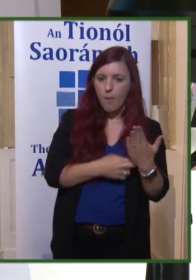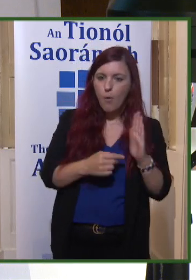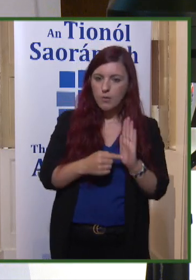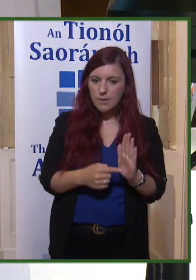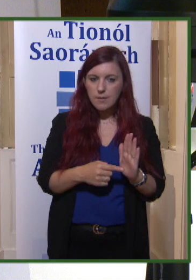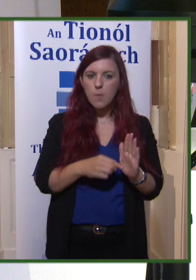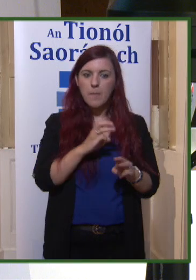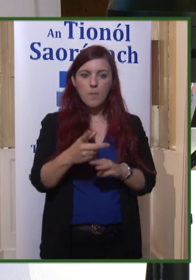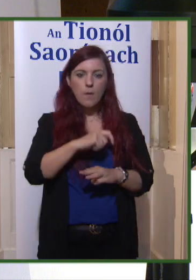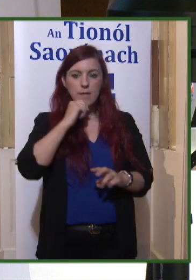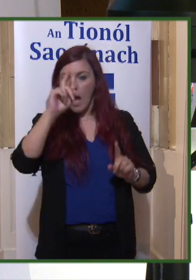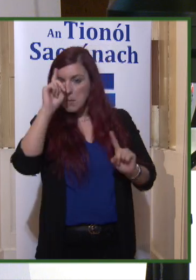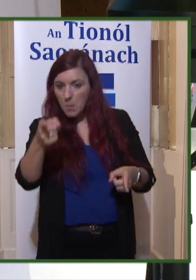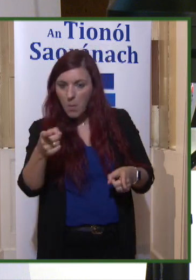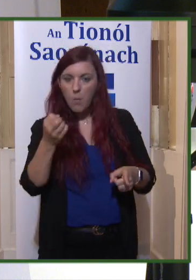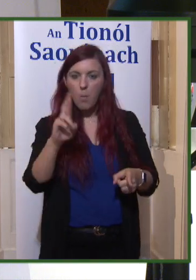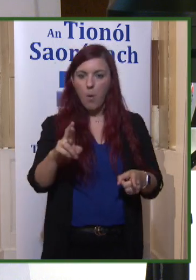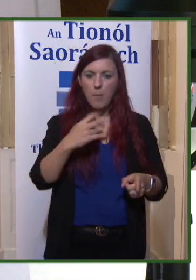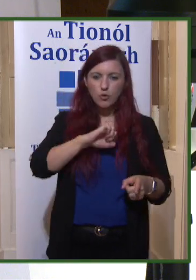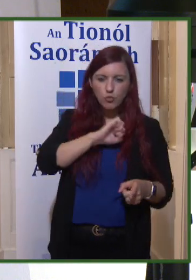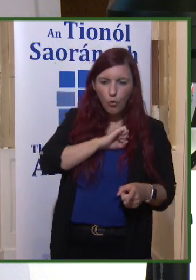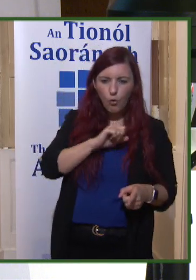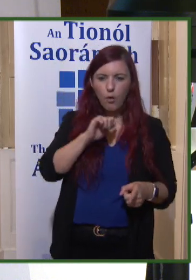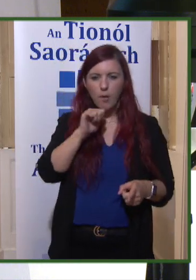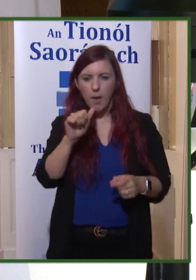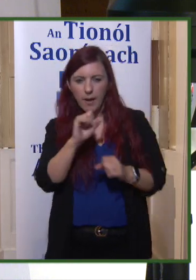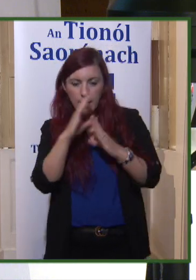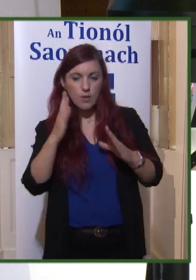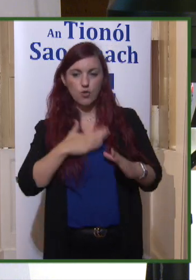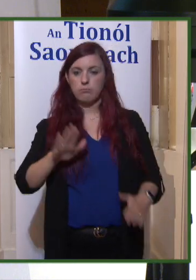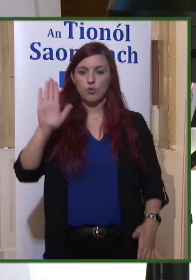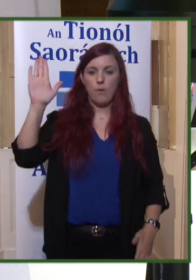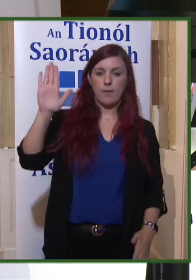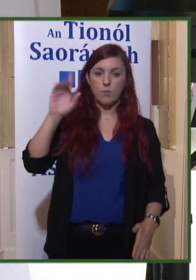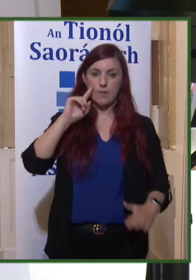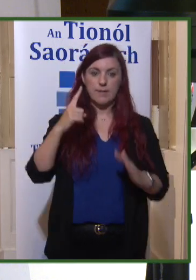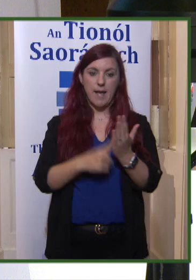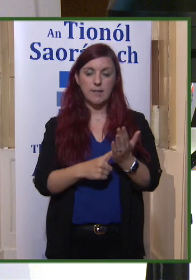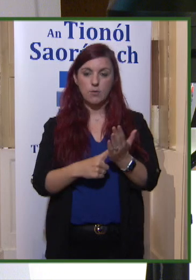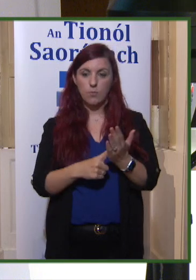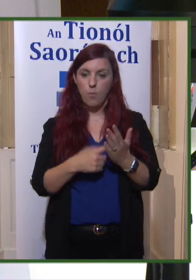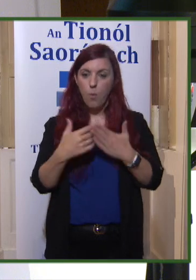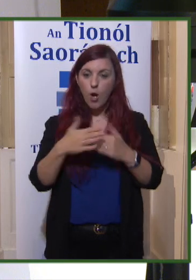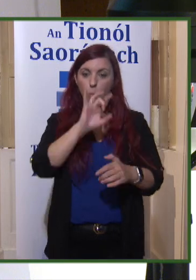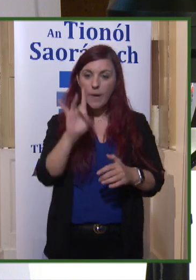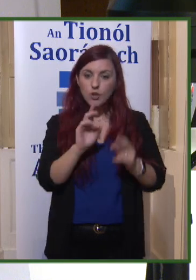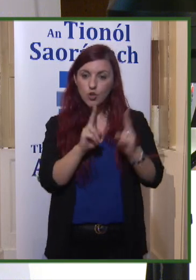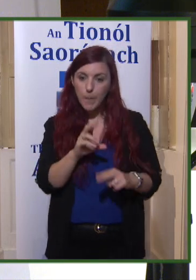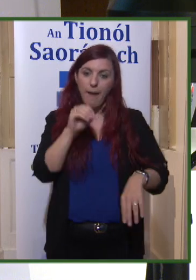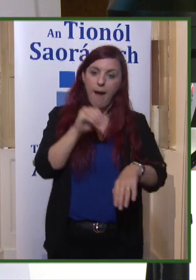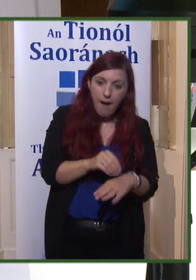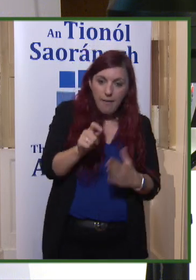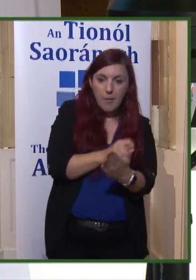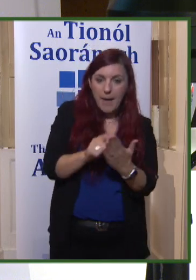I don't know, or they'll abstain on particular questions. So, but this is just simply a show of hands to determine the questions of the ballots. But the right to